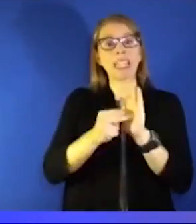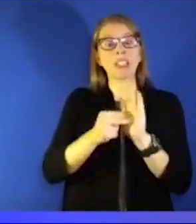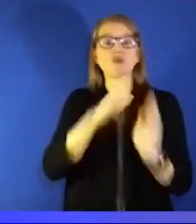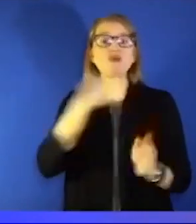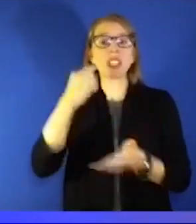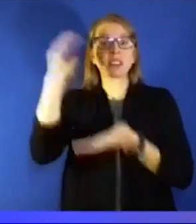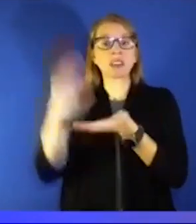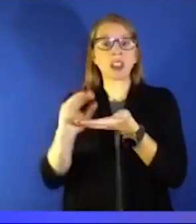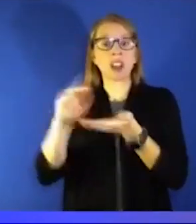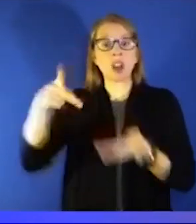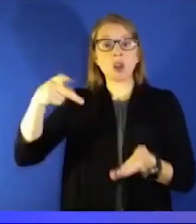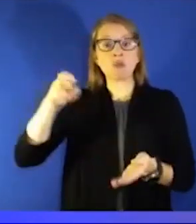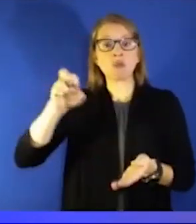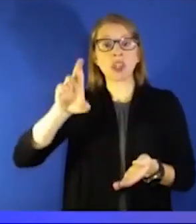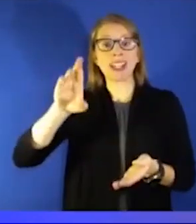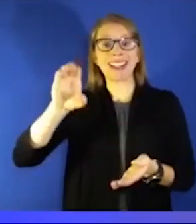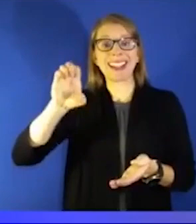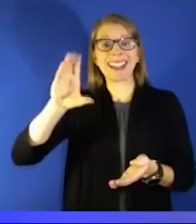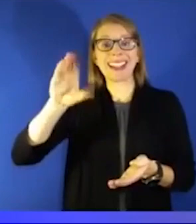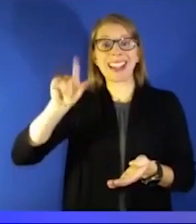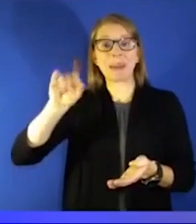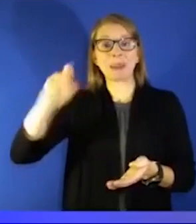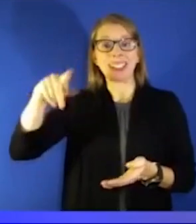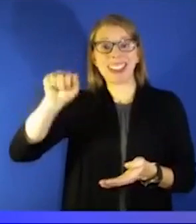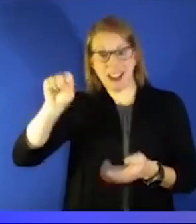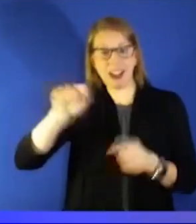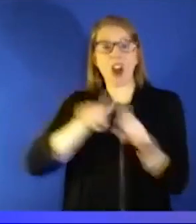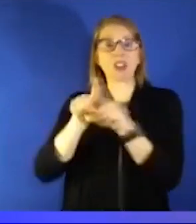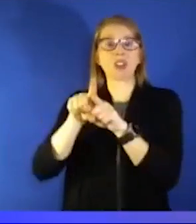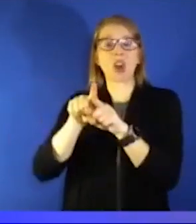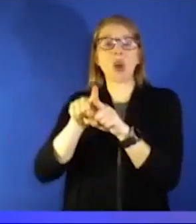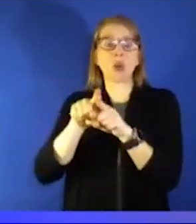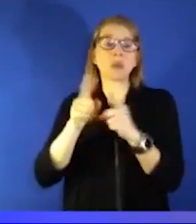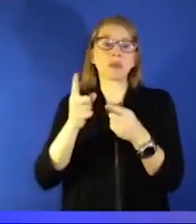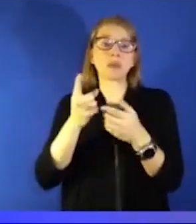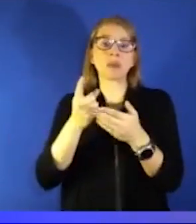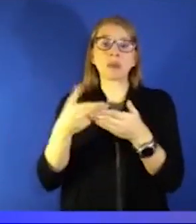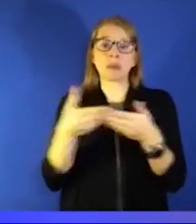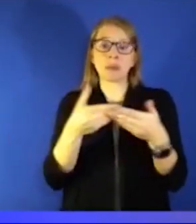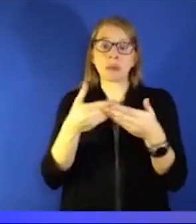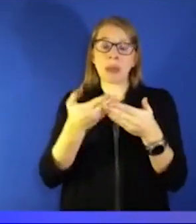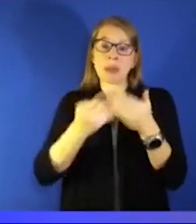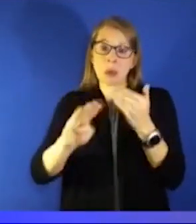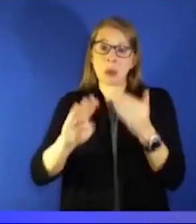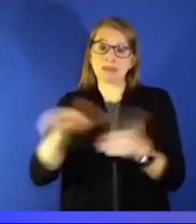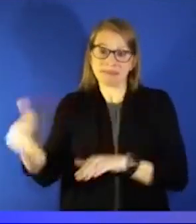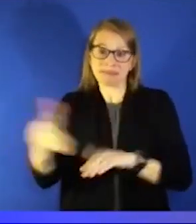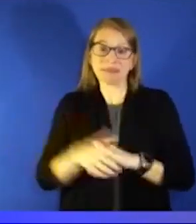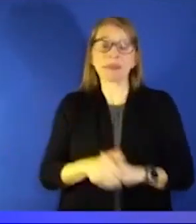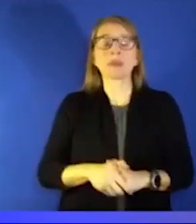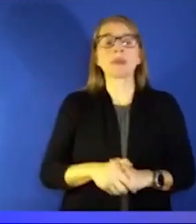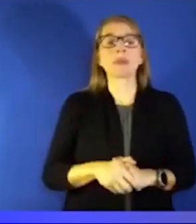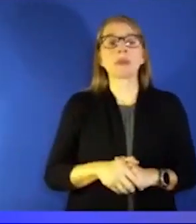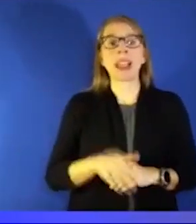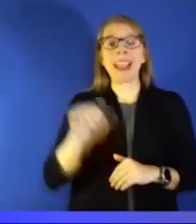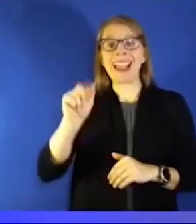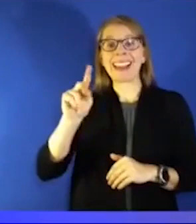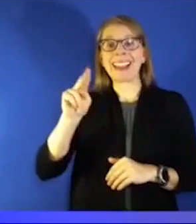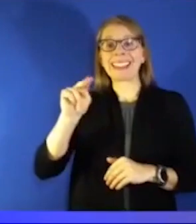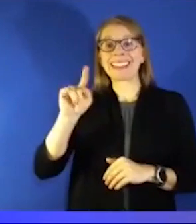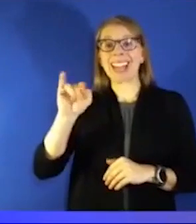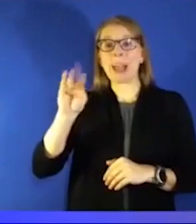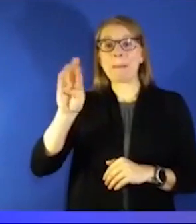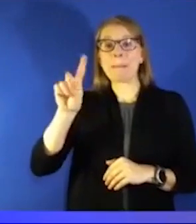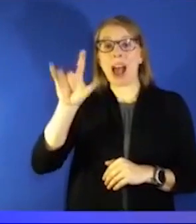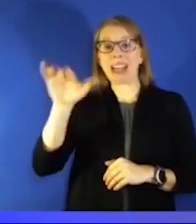and stillbirth and those type of things. And there are also benefits to your newborn. The antibodies that you make, the maternal antibodies, cross the